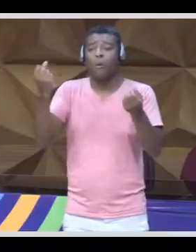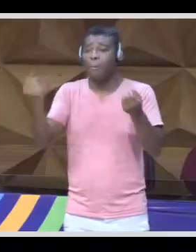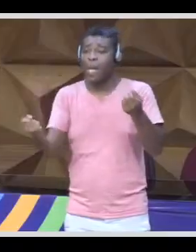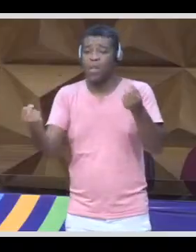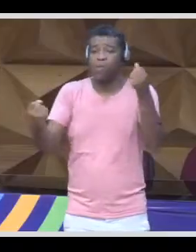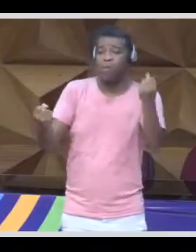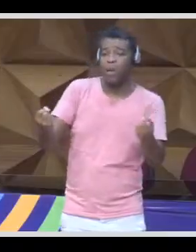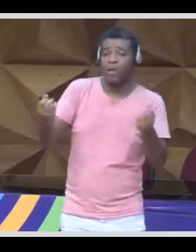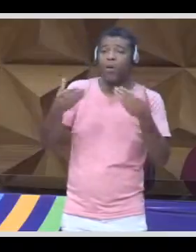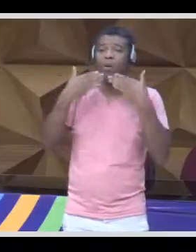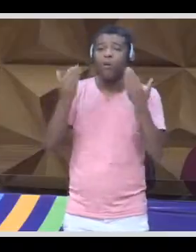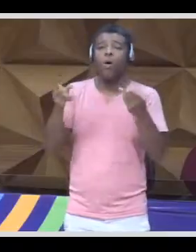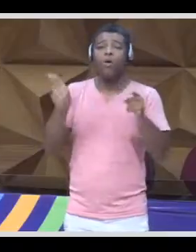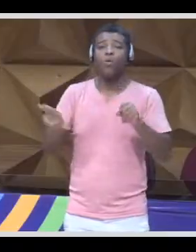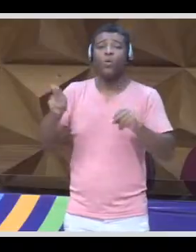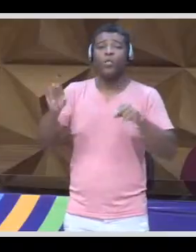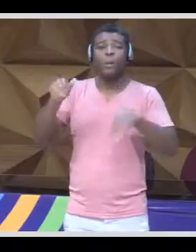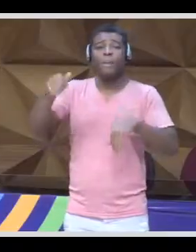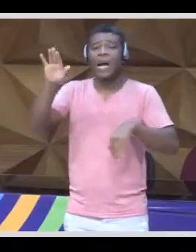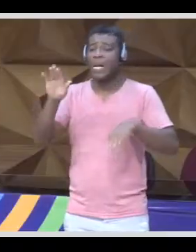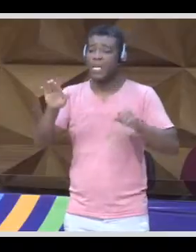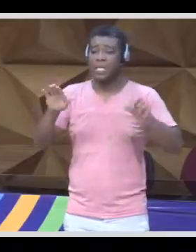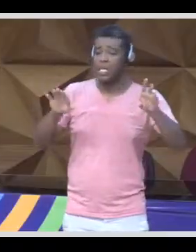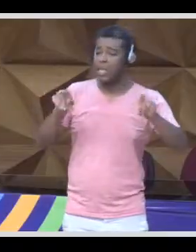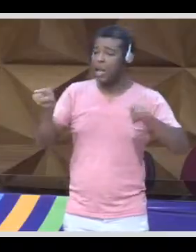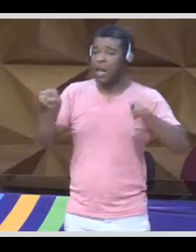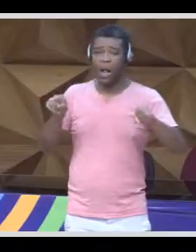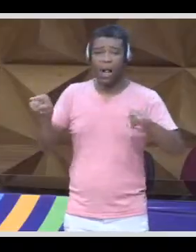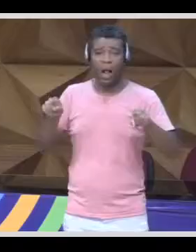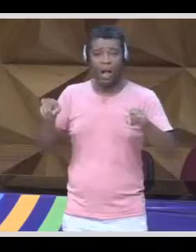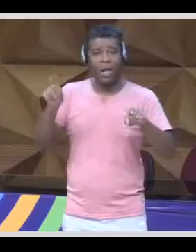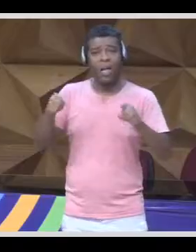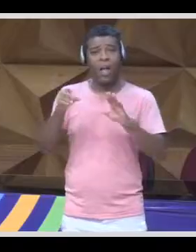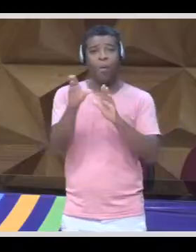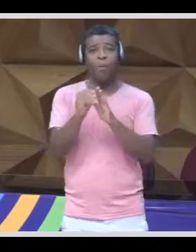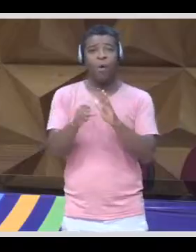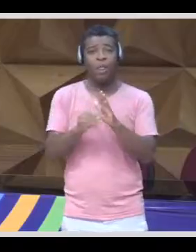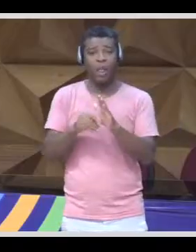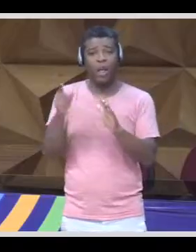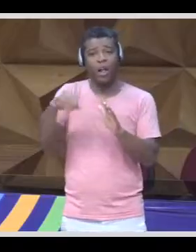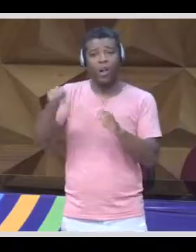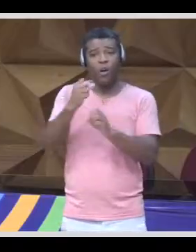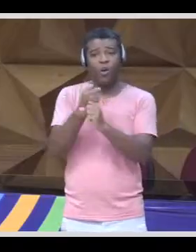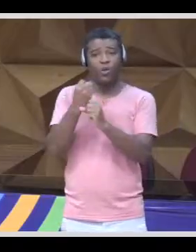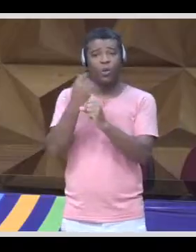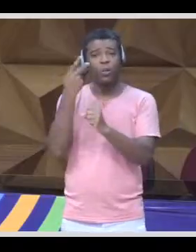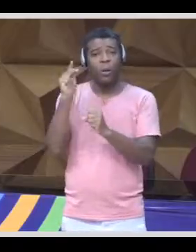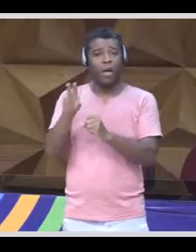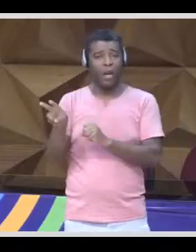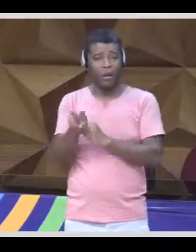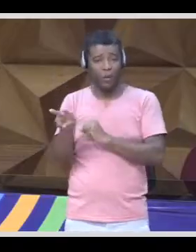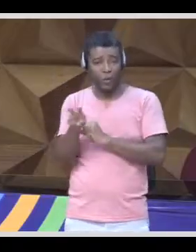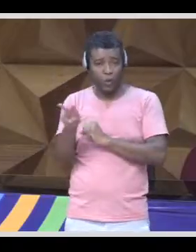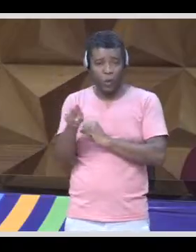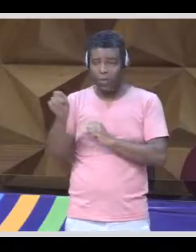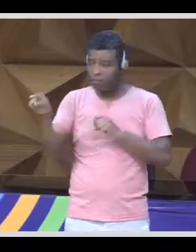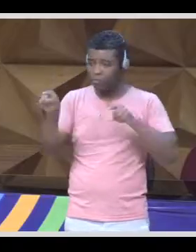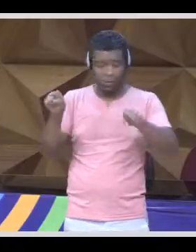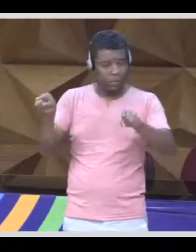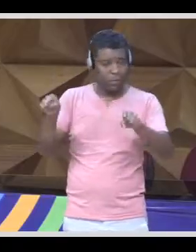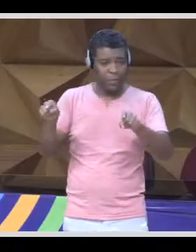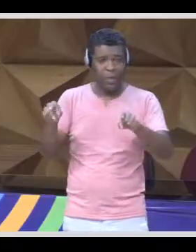is built for each of the two nodes. The idea is that if user X, ID X, is